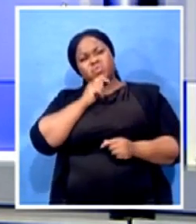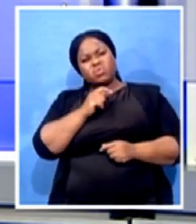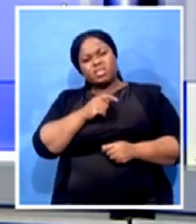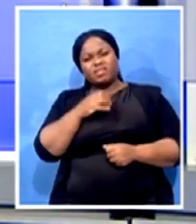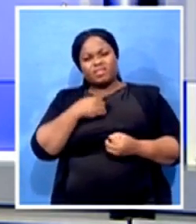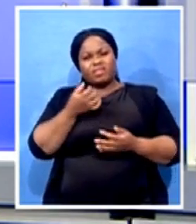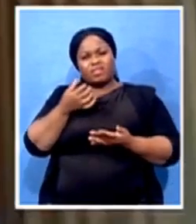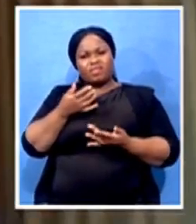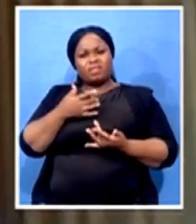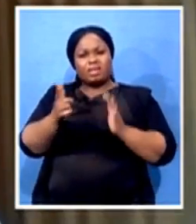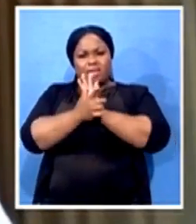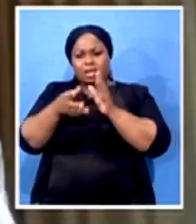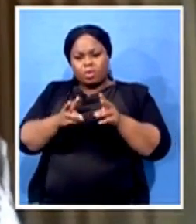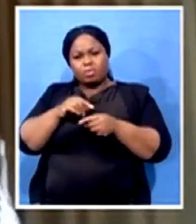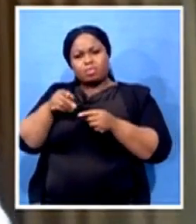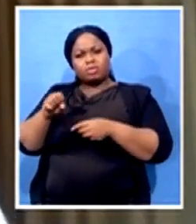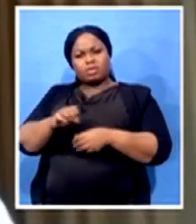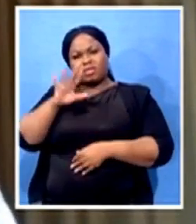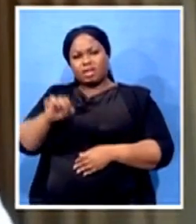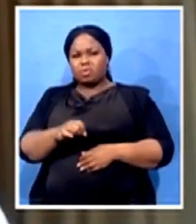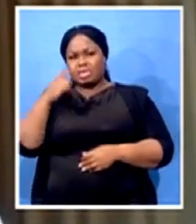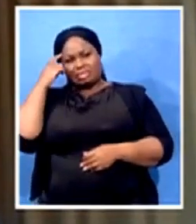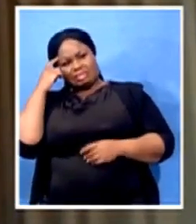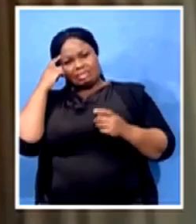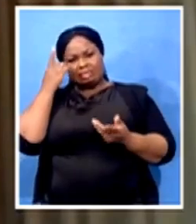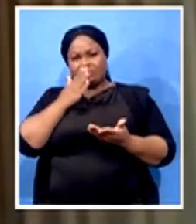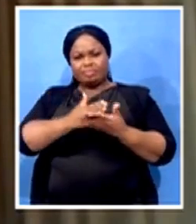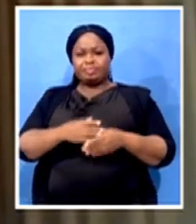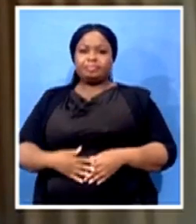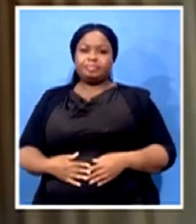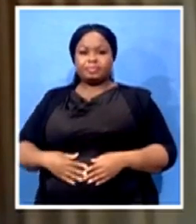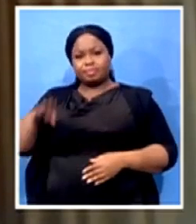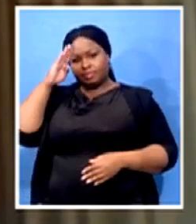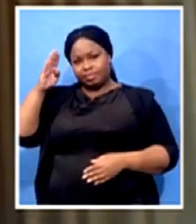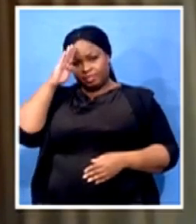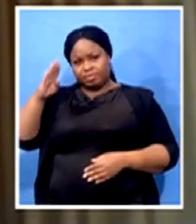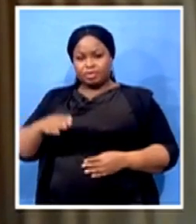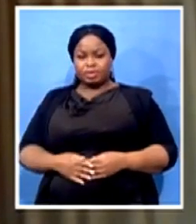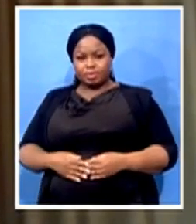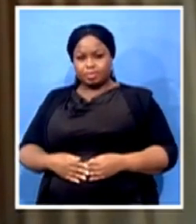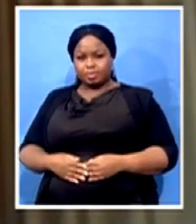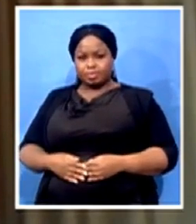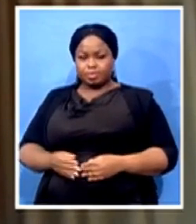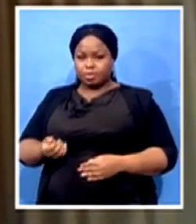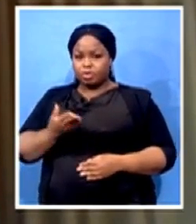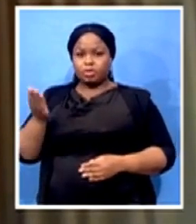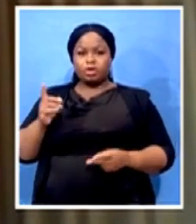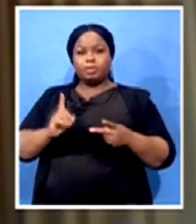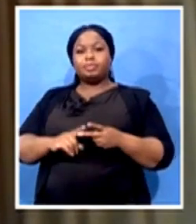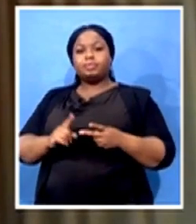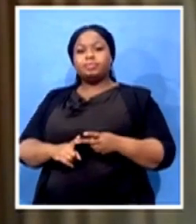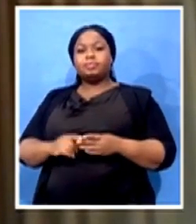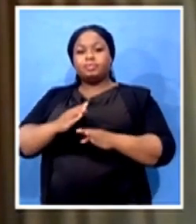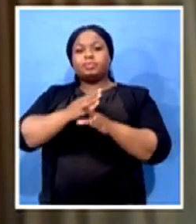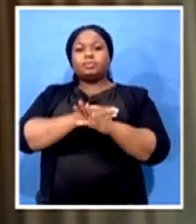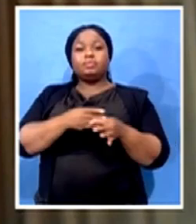Good morning, everyone. Yes, I think before you get to the papers, I think what the prosecution will